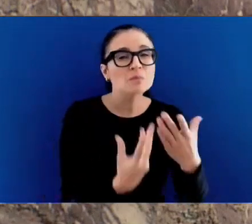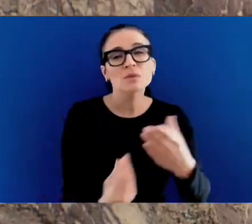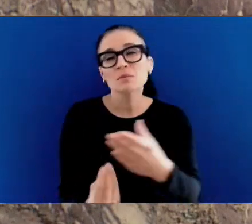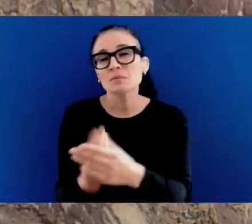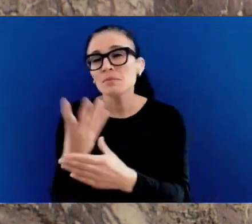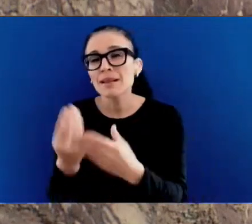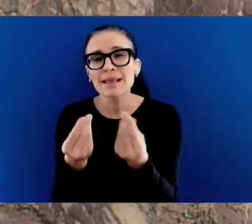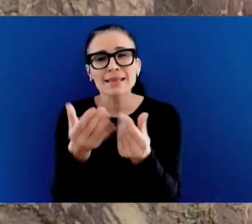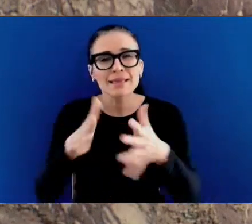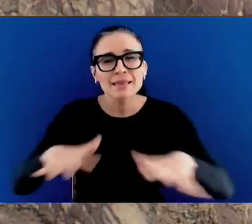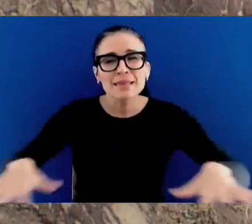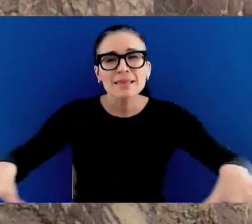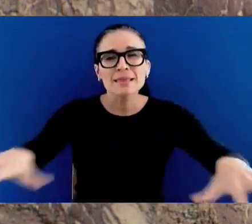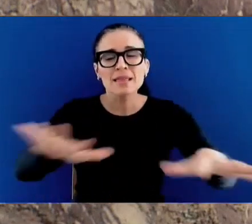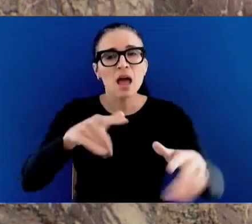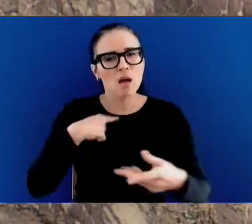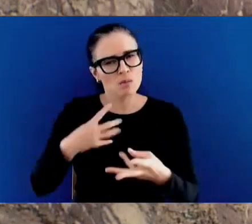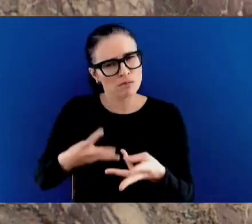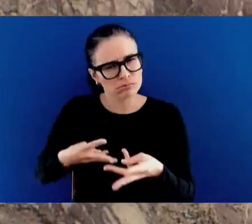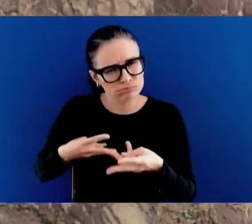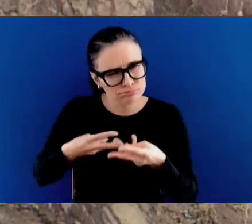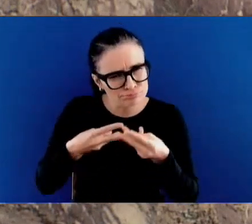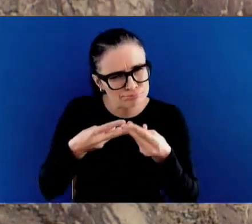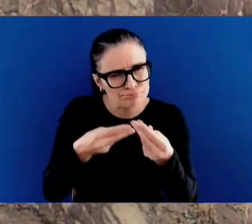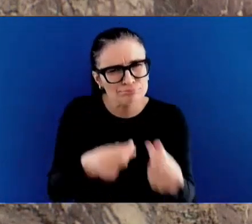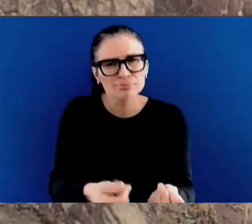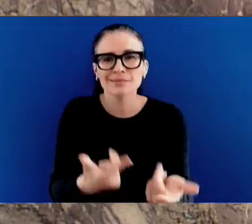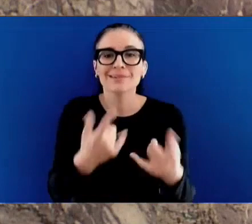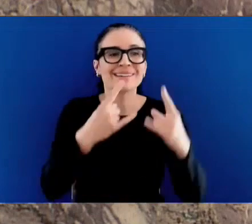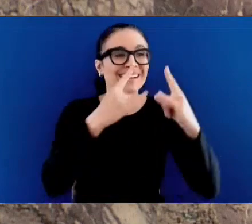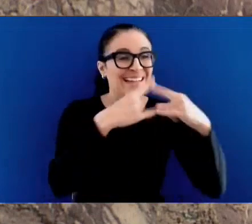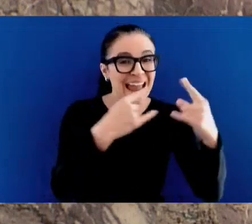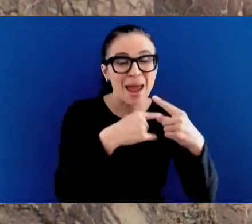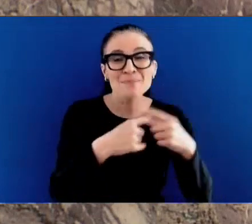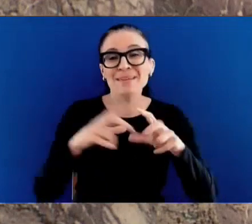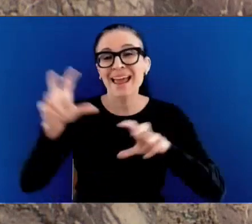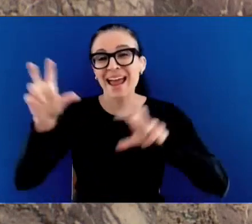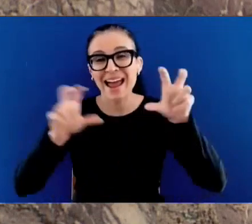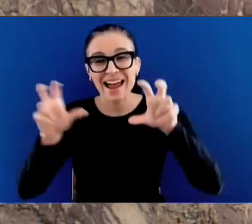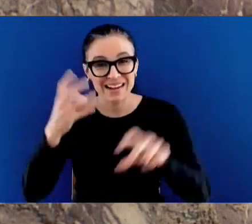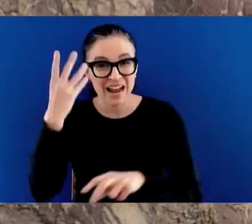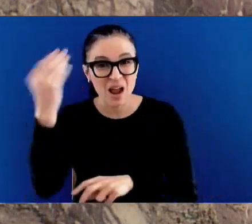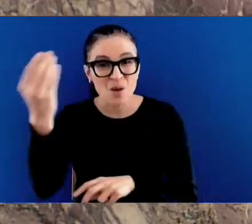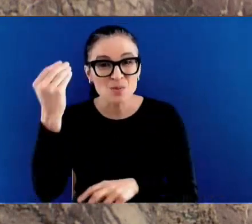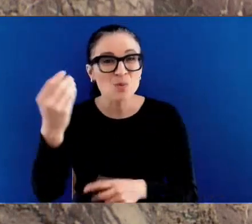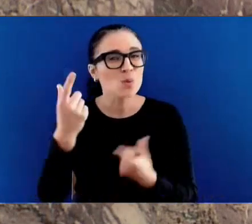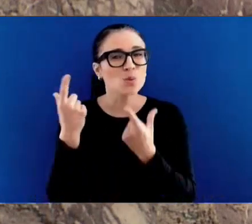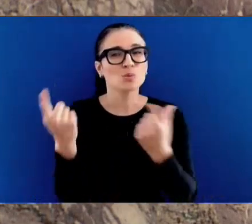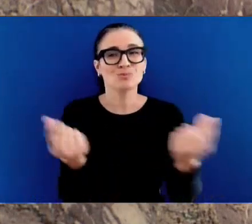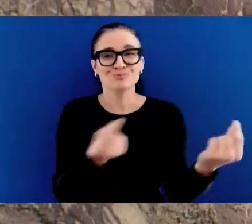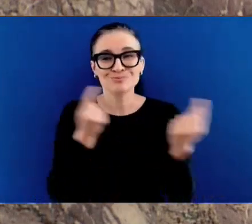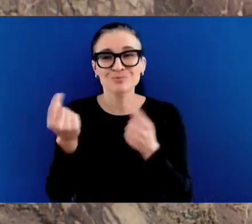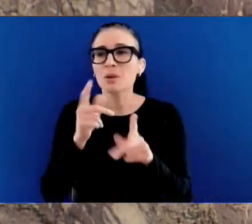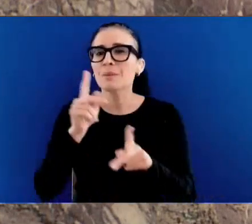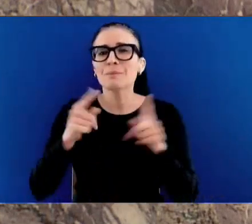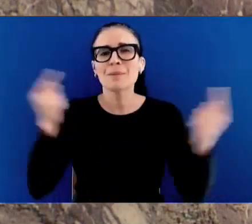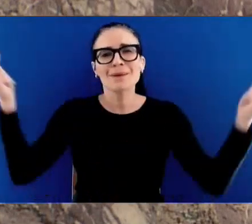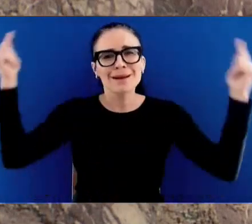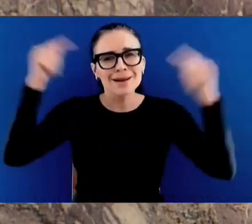and showcasing British Columbia by attracting international attention in adventure tourism, again worth millions of